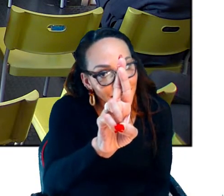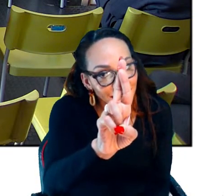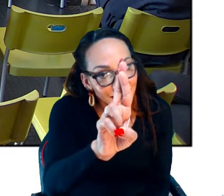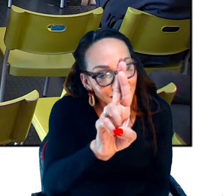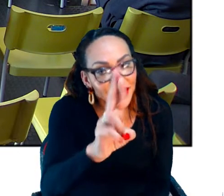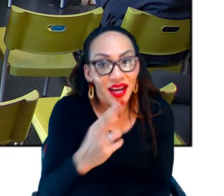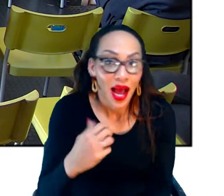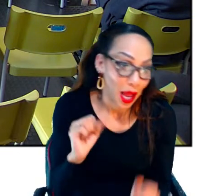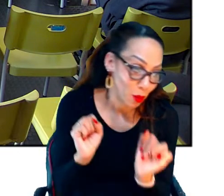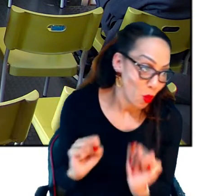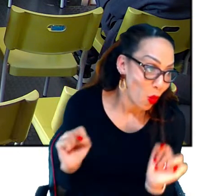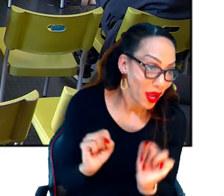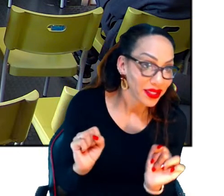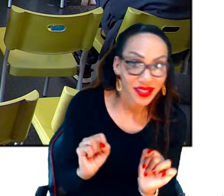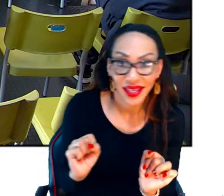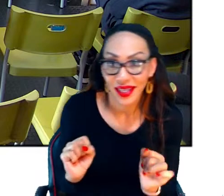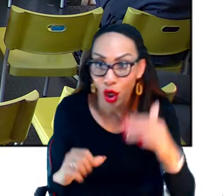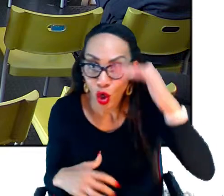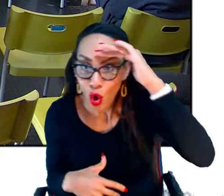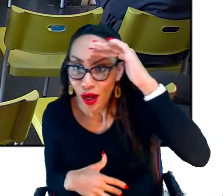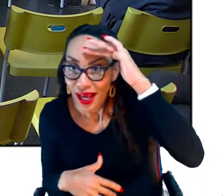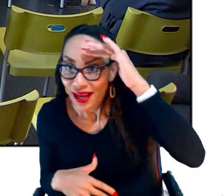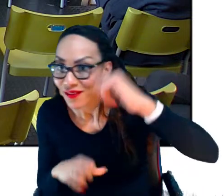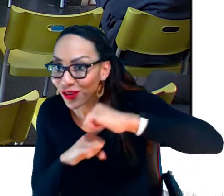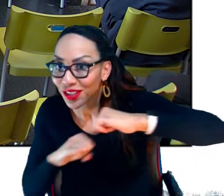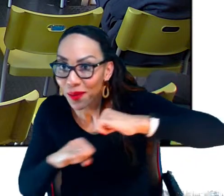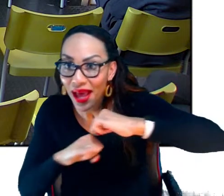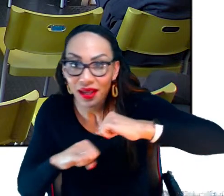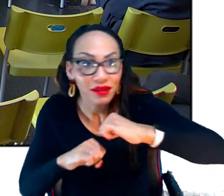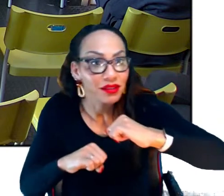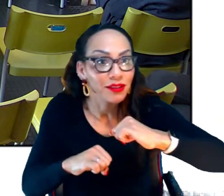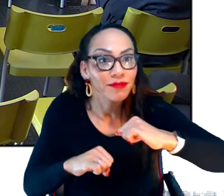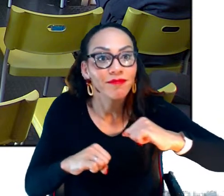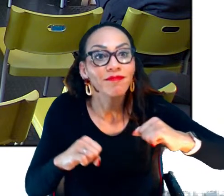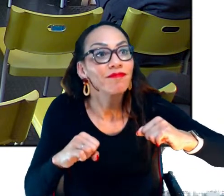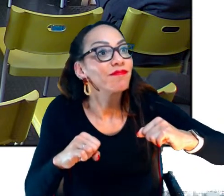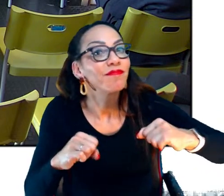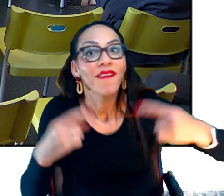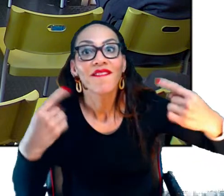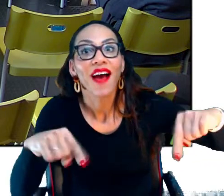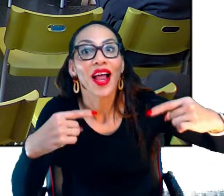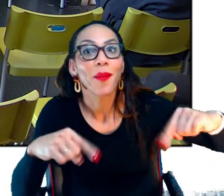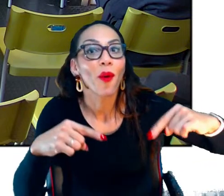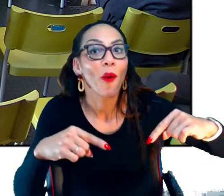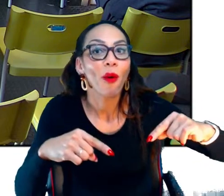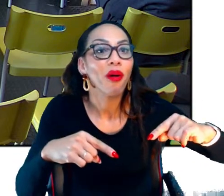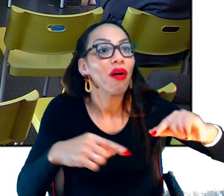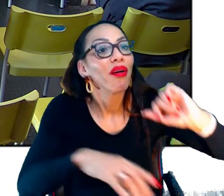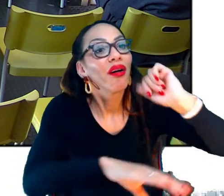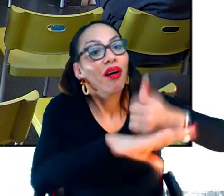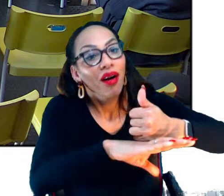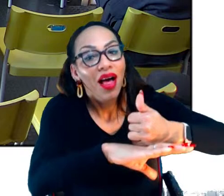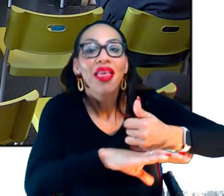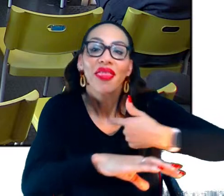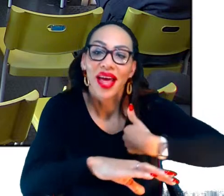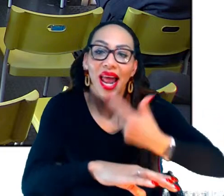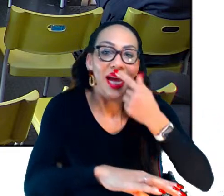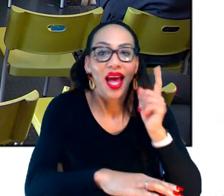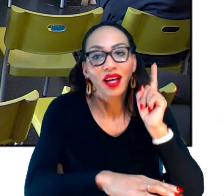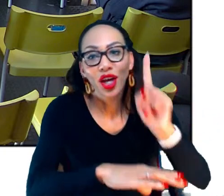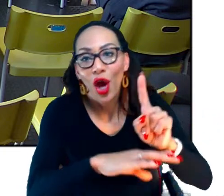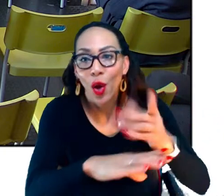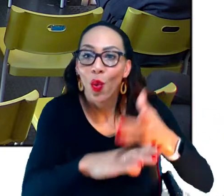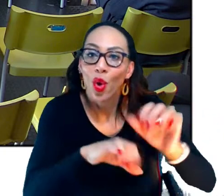do them, really. So that's the other thing. So I'm really open now because I know that the workshops work,